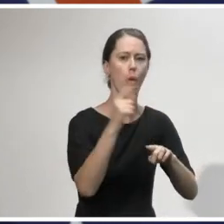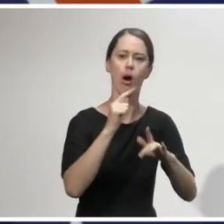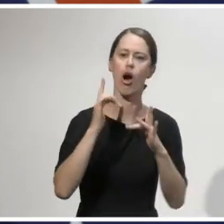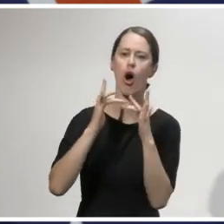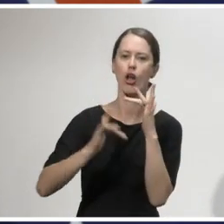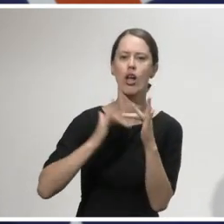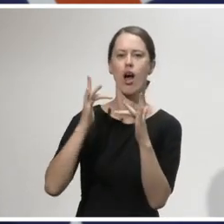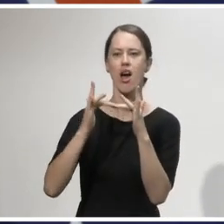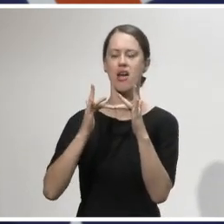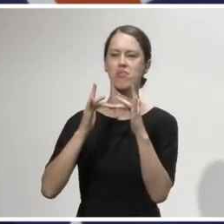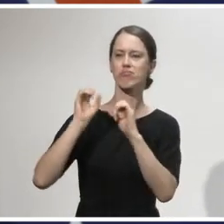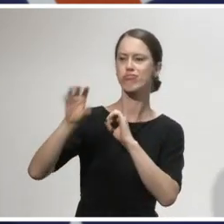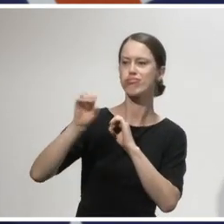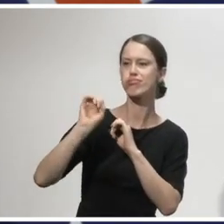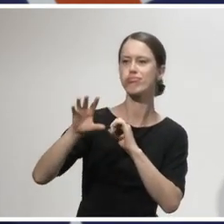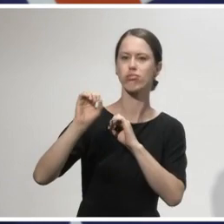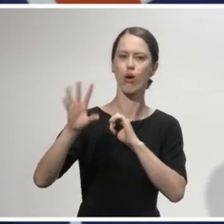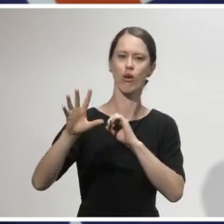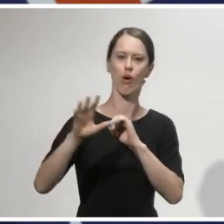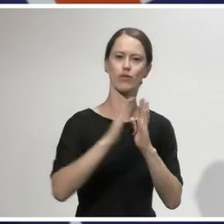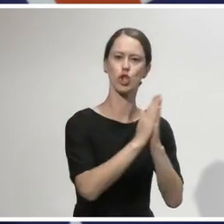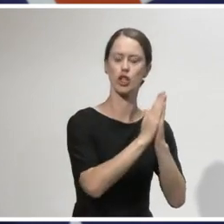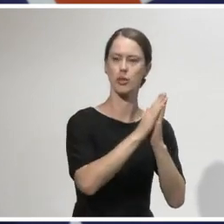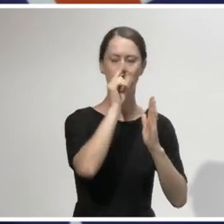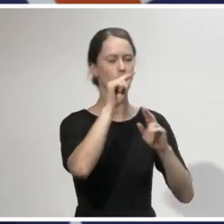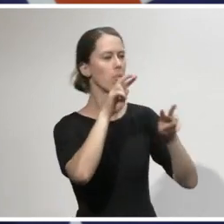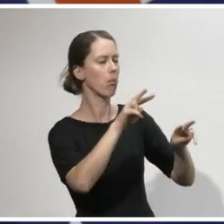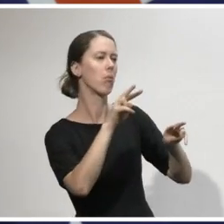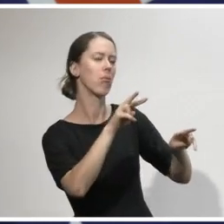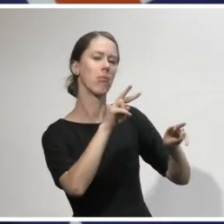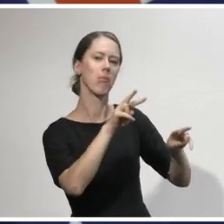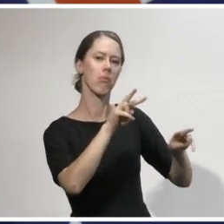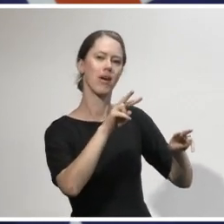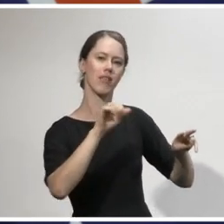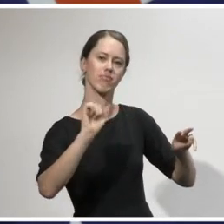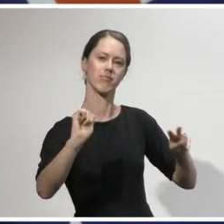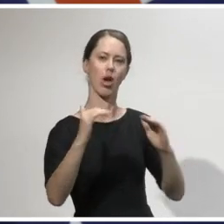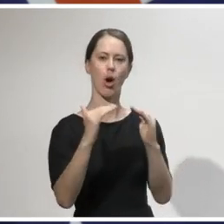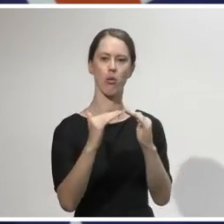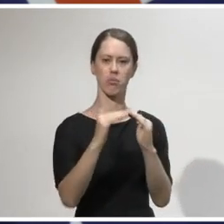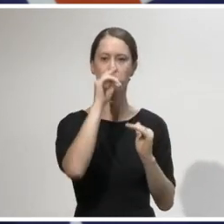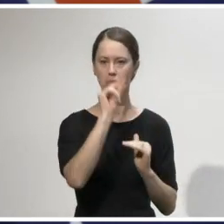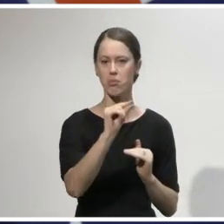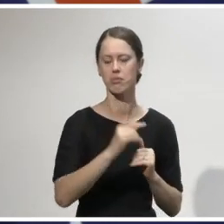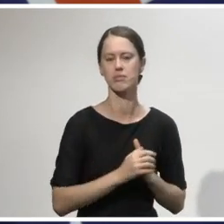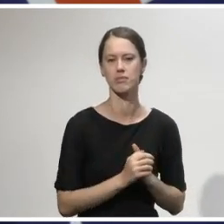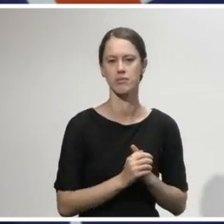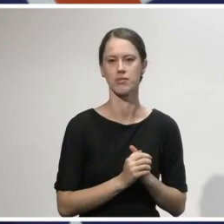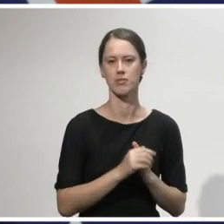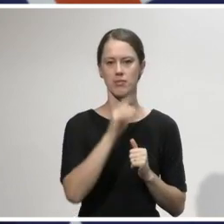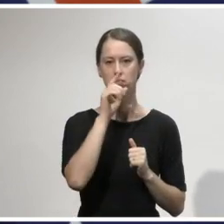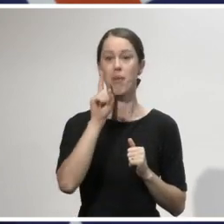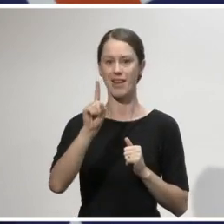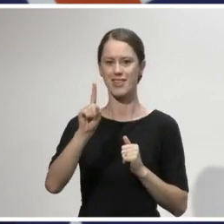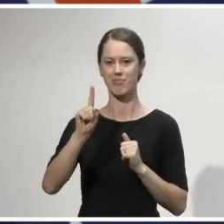online coverage of services so that people can still worship in the way that they wish to worship, but still be able to stay